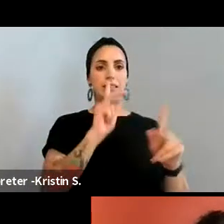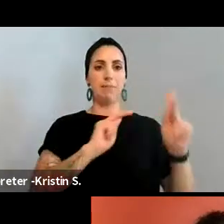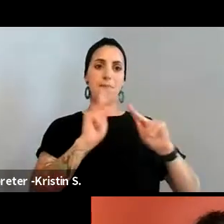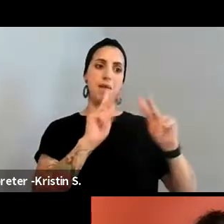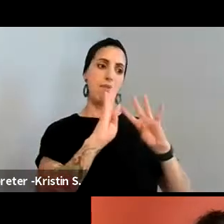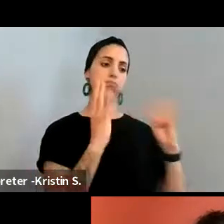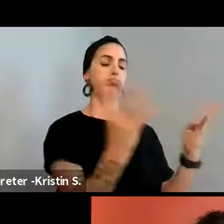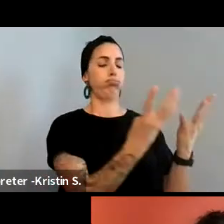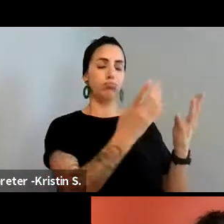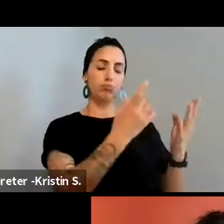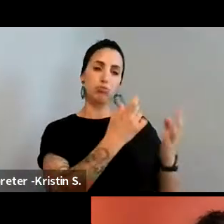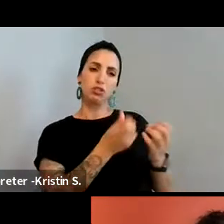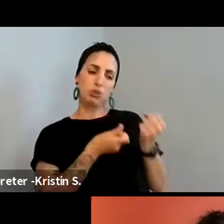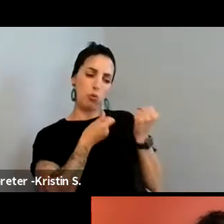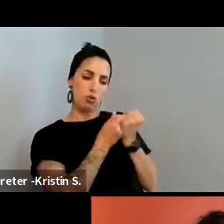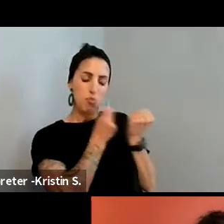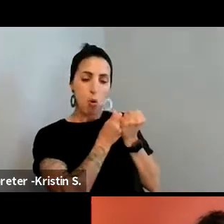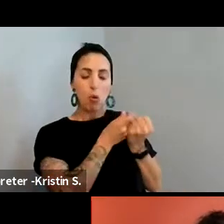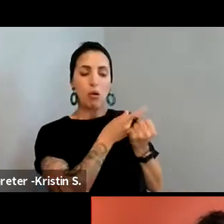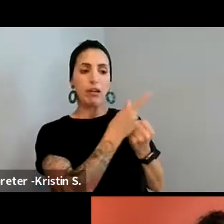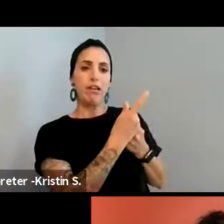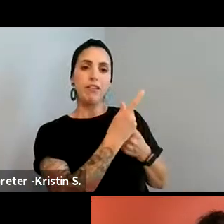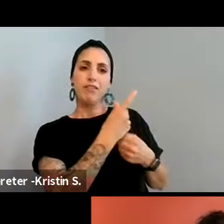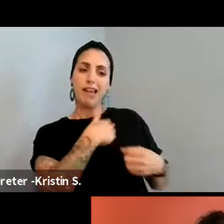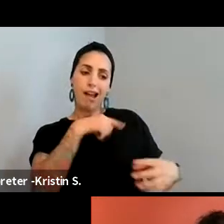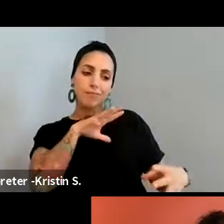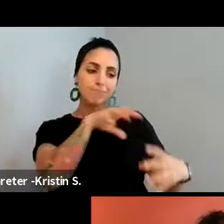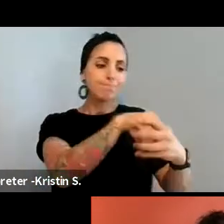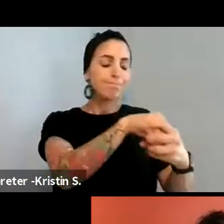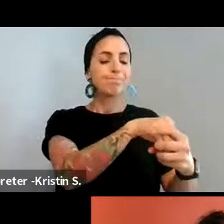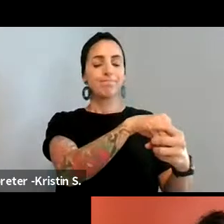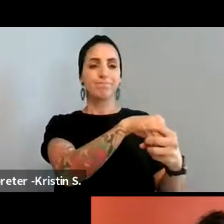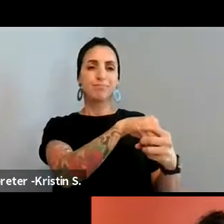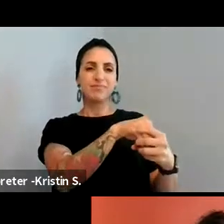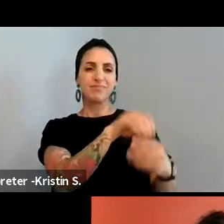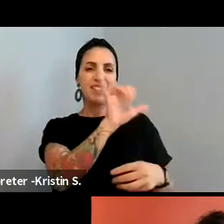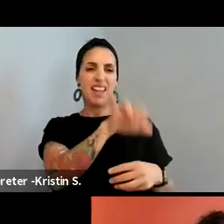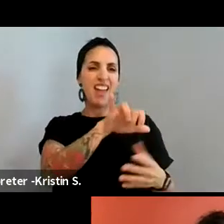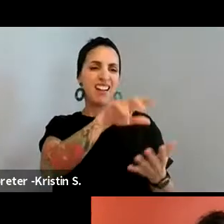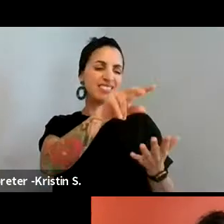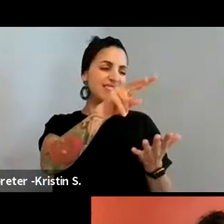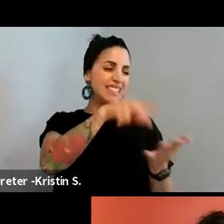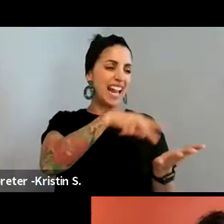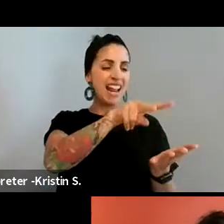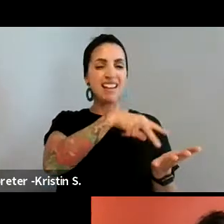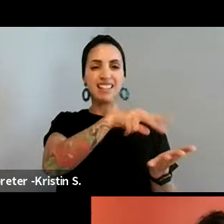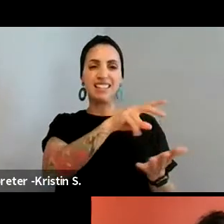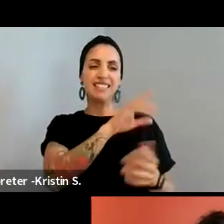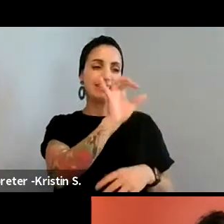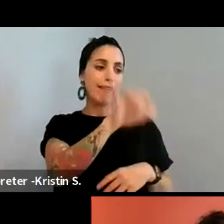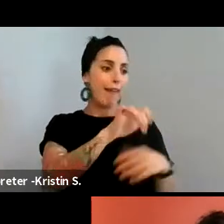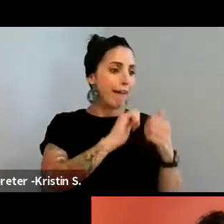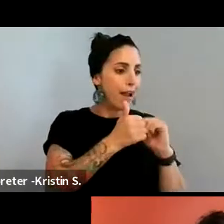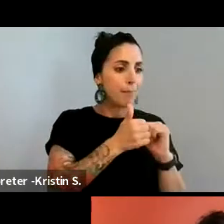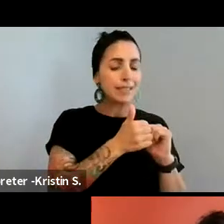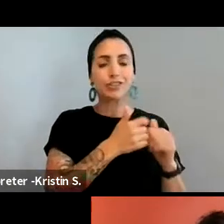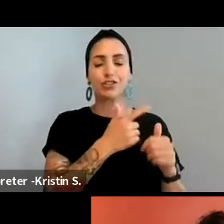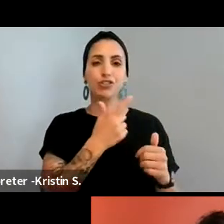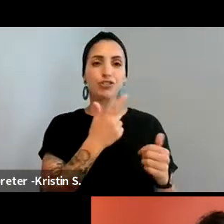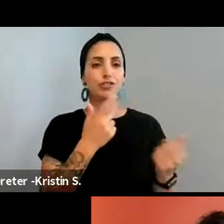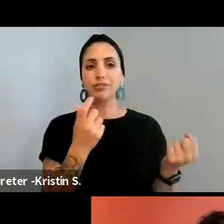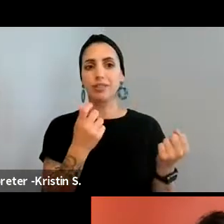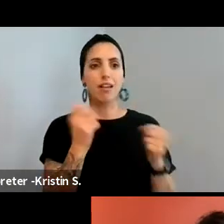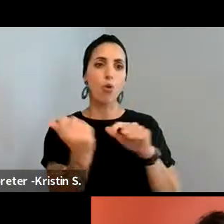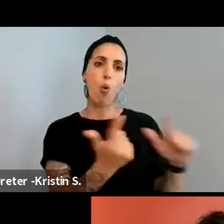and inclusive and included me in the dance numbers and in the competitions I did and all of